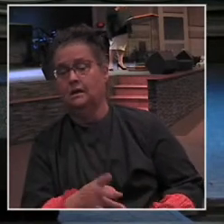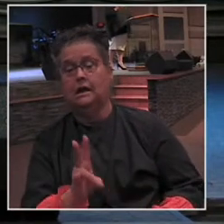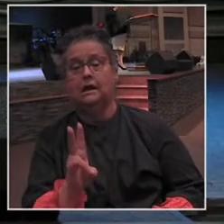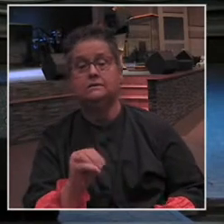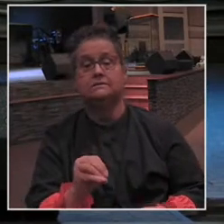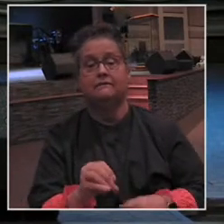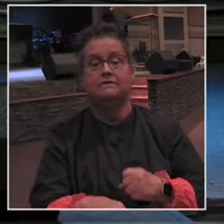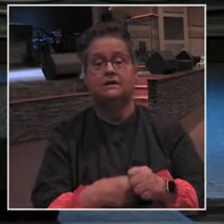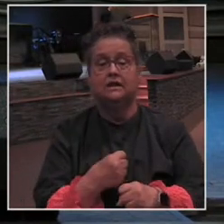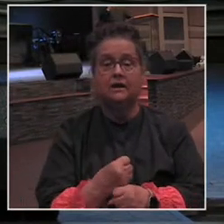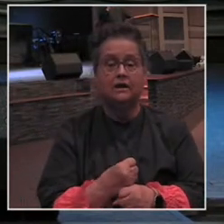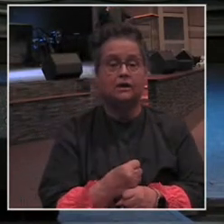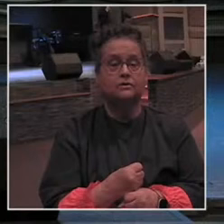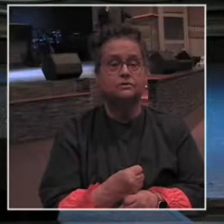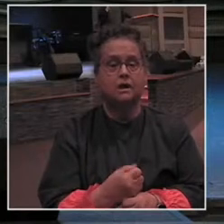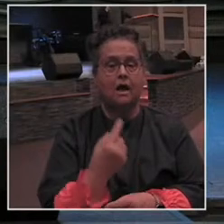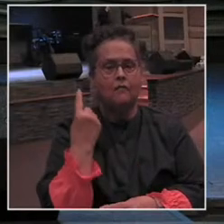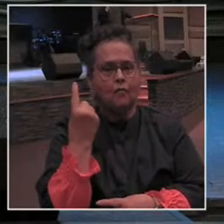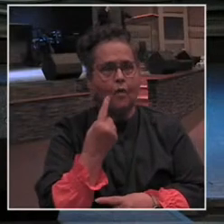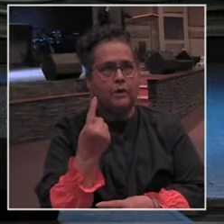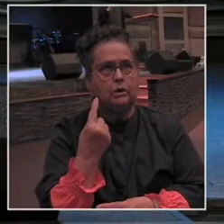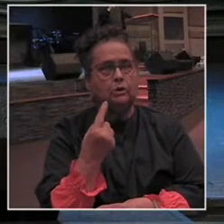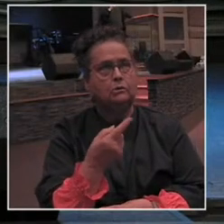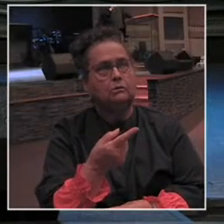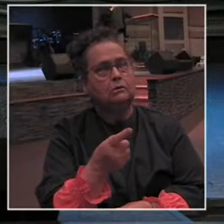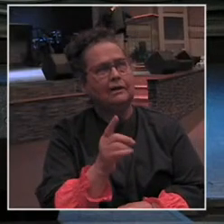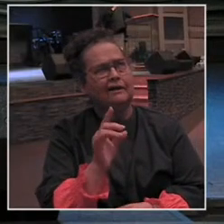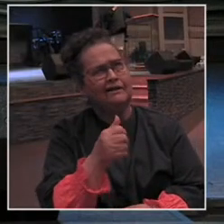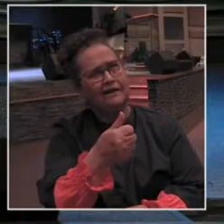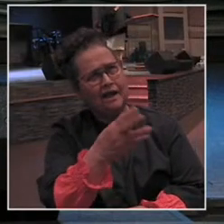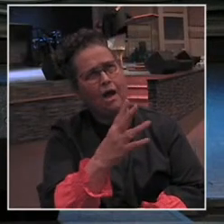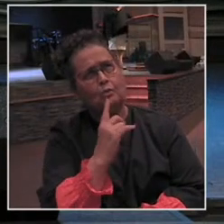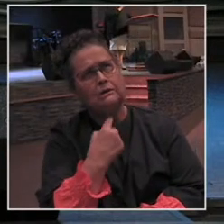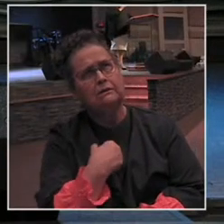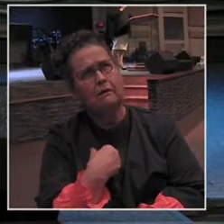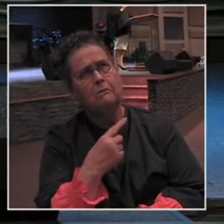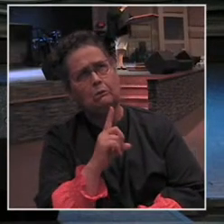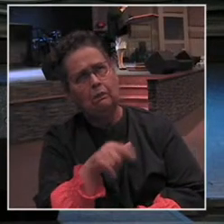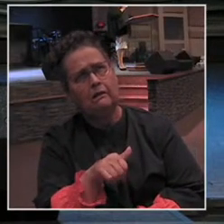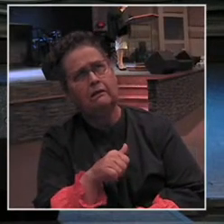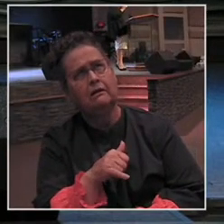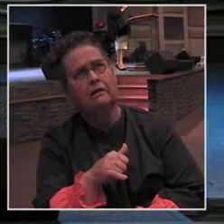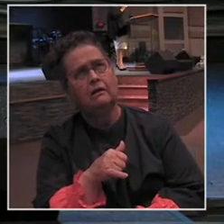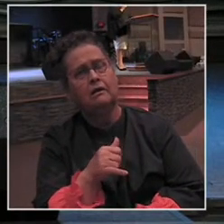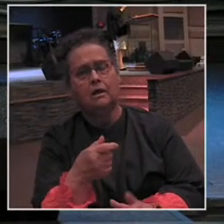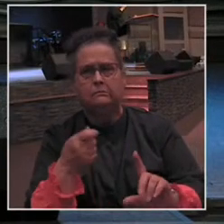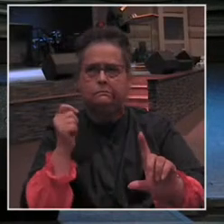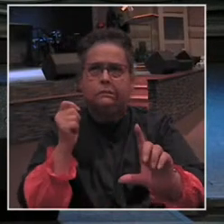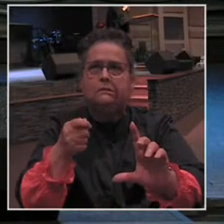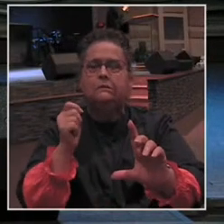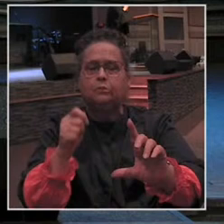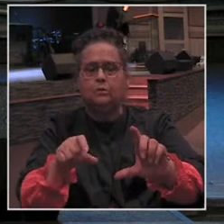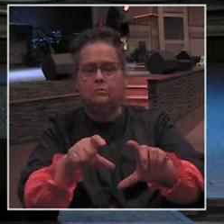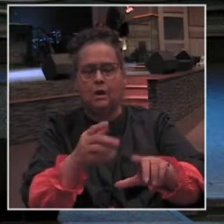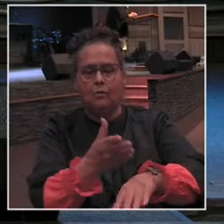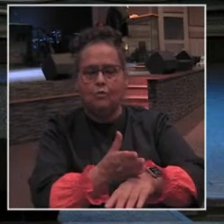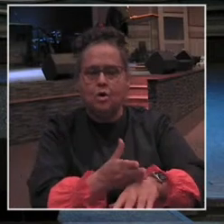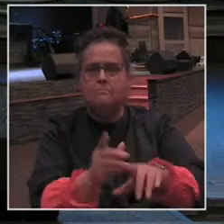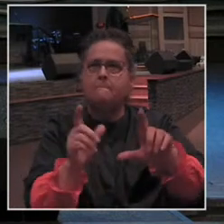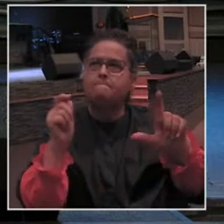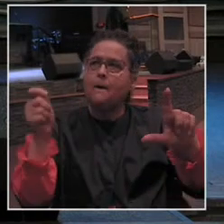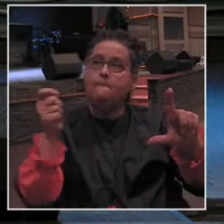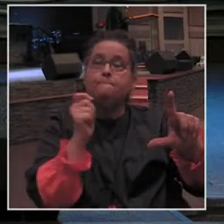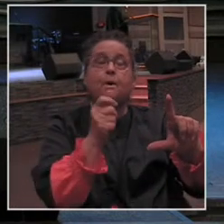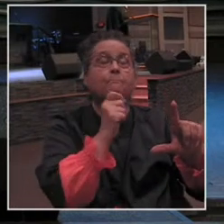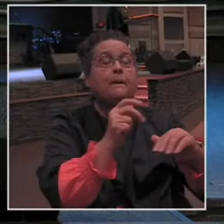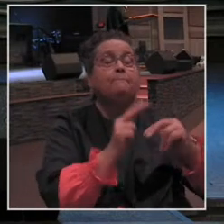years of wondering if he really heard the voice of God. Nail after nail and board after board, Noah